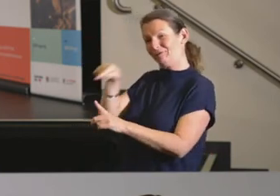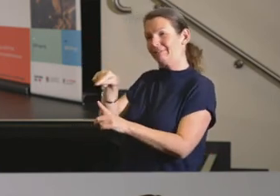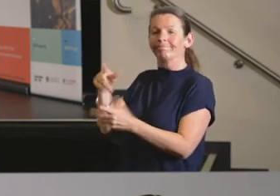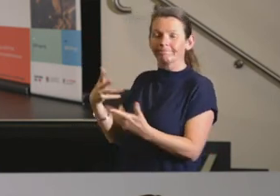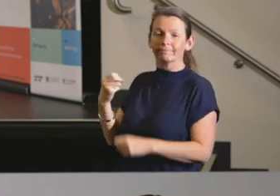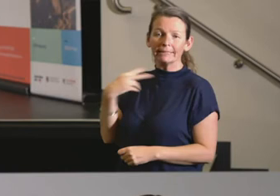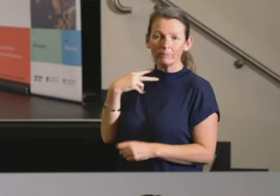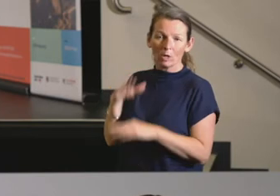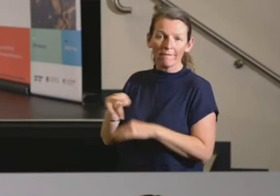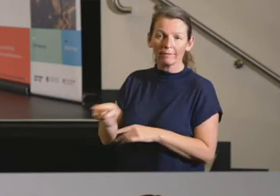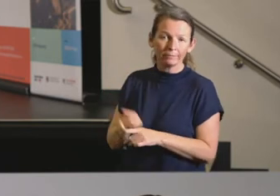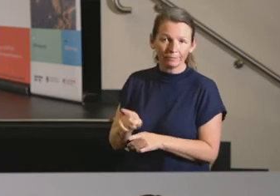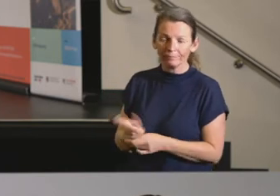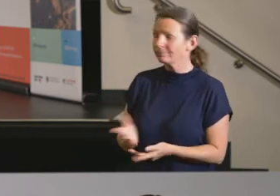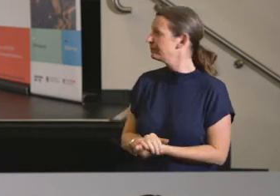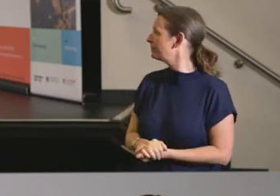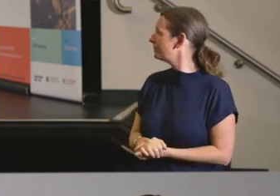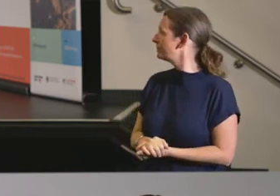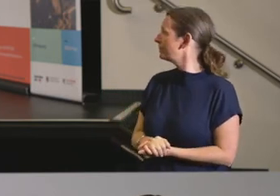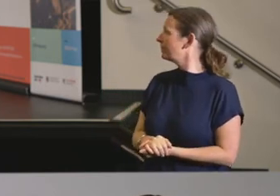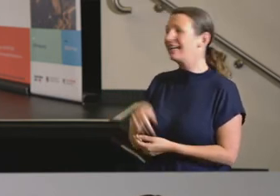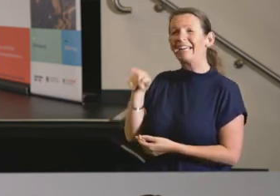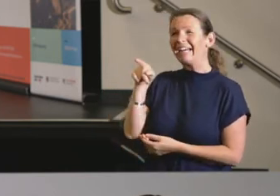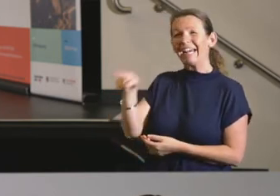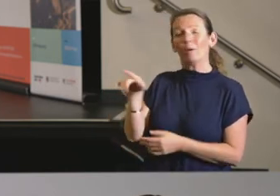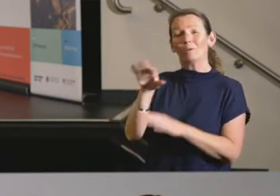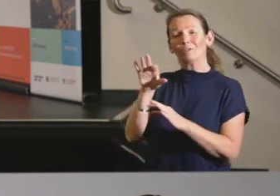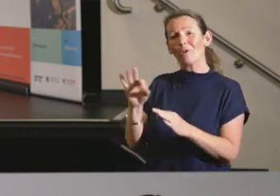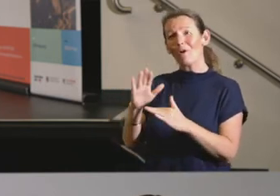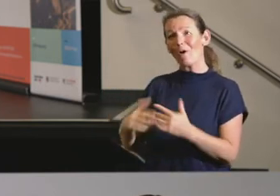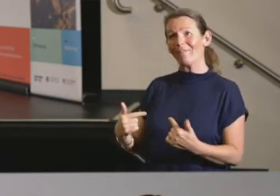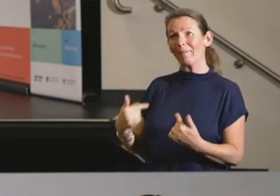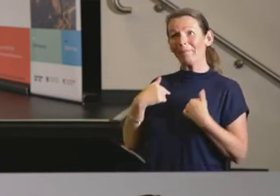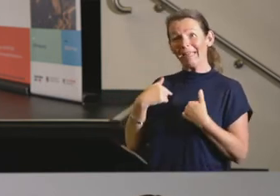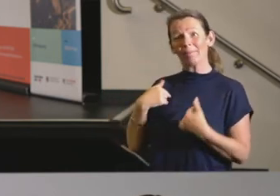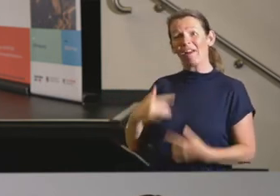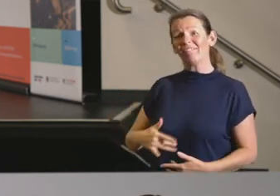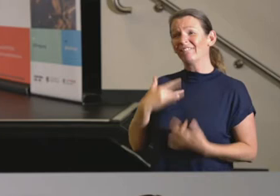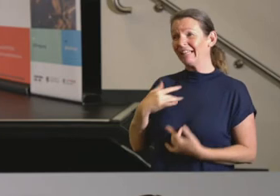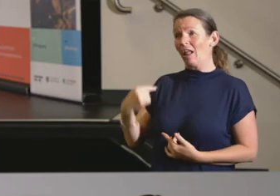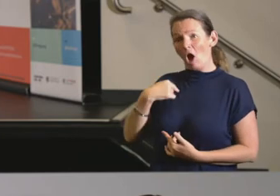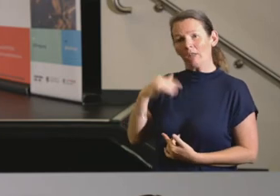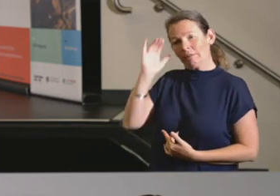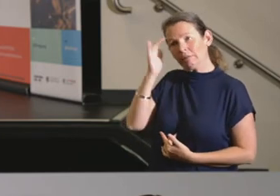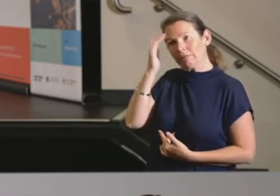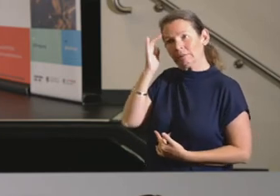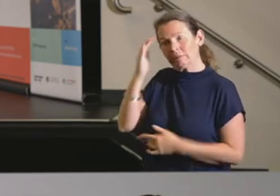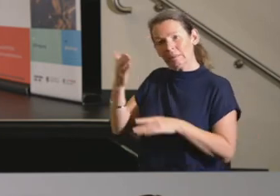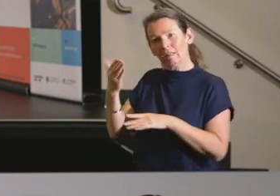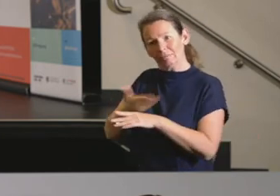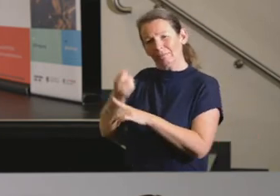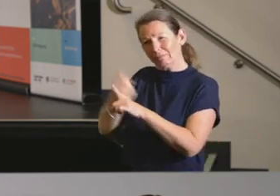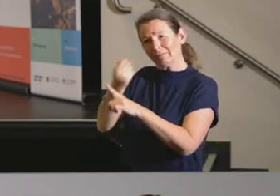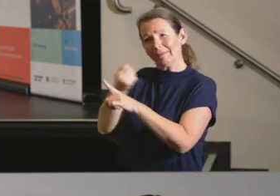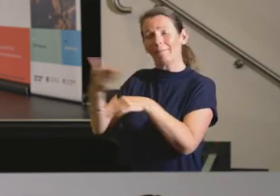a reflection on me and the way I think I really presented in that space before the election. We